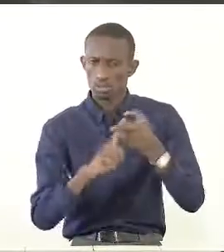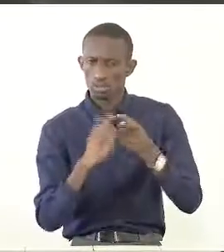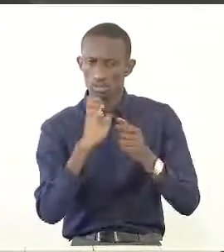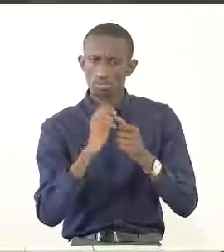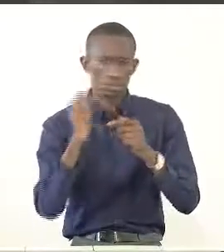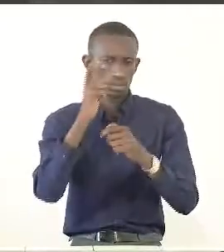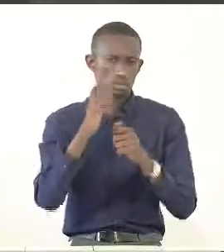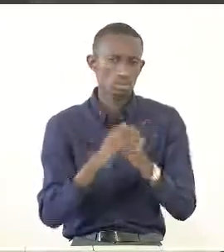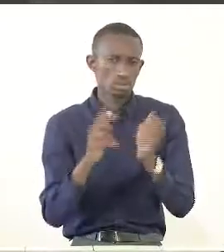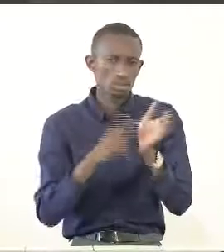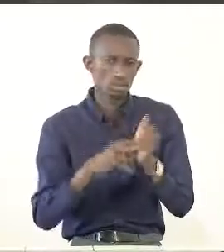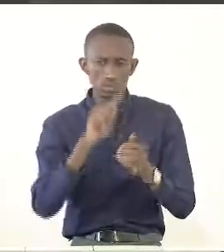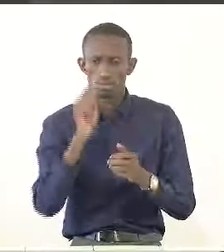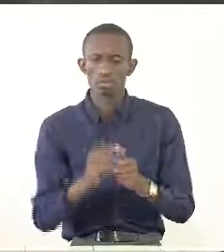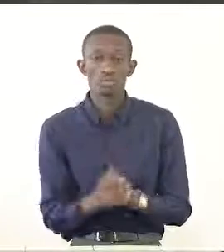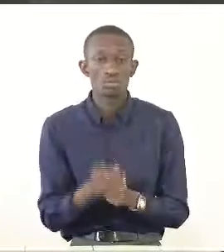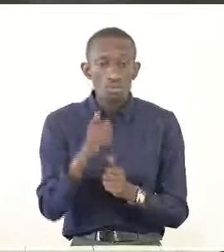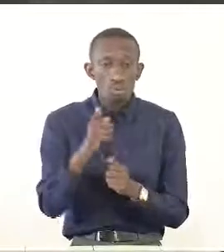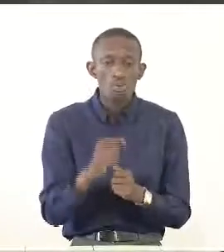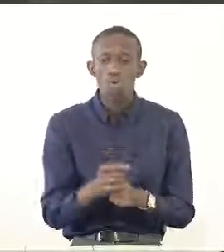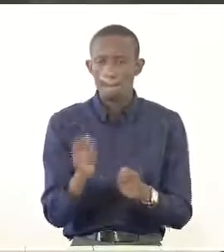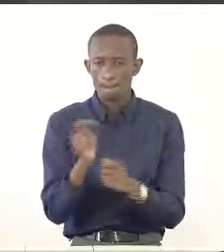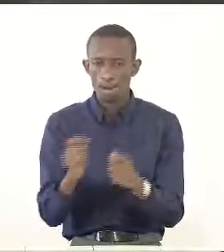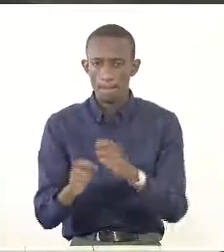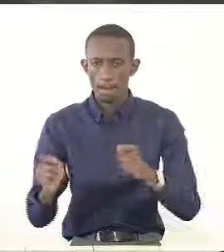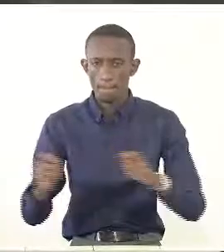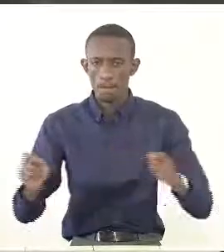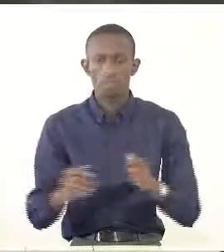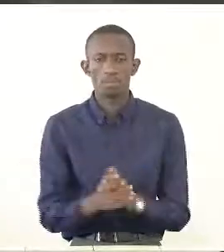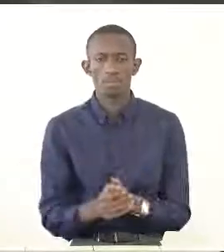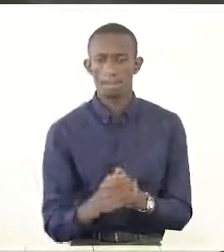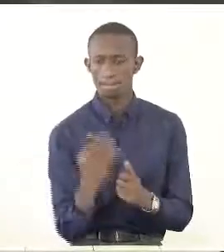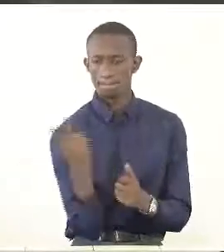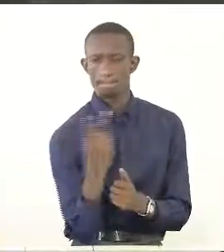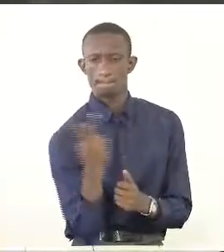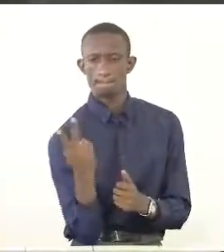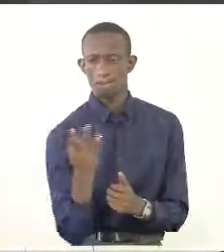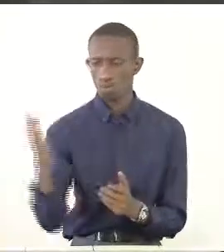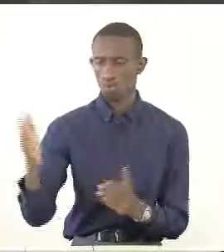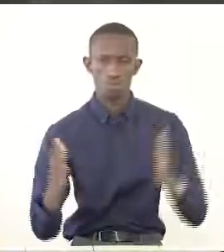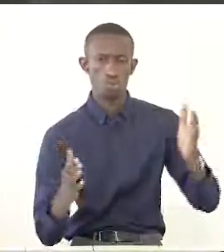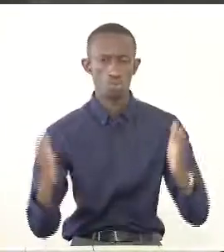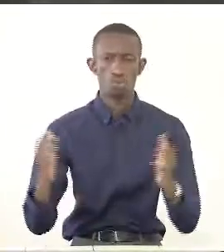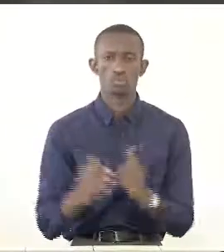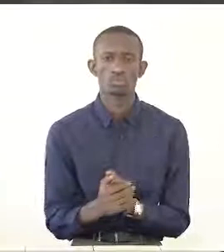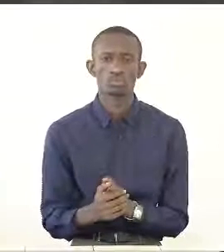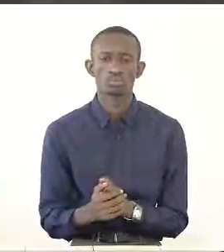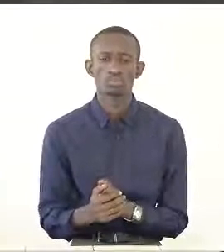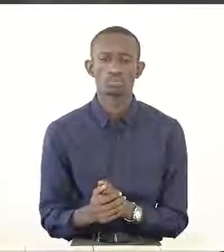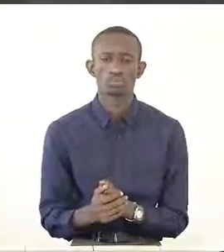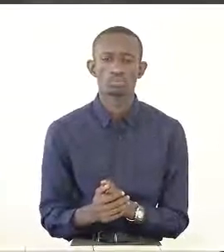that? Differentiating both sides. Of course, the left-hand side, the variable is x. The right-hand side, the variable